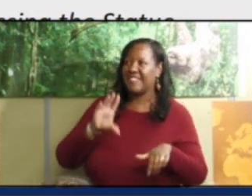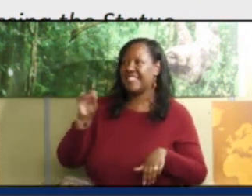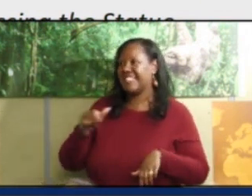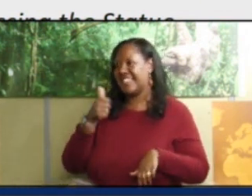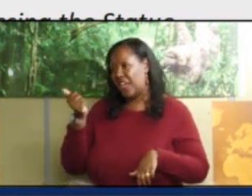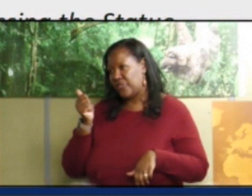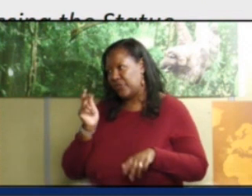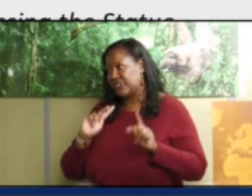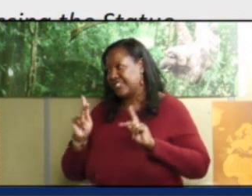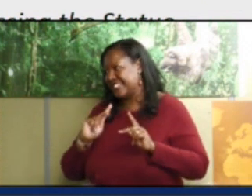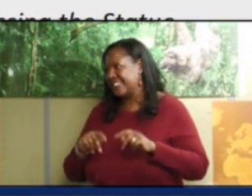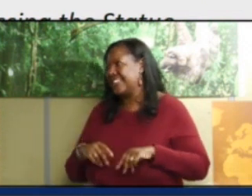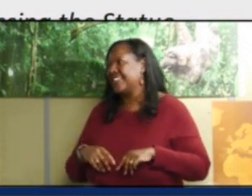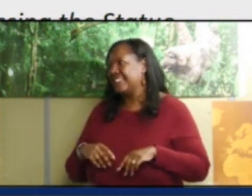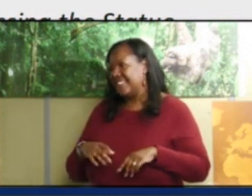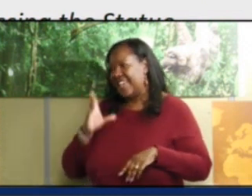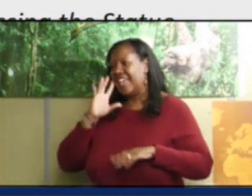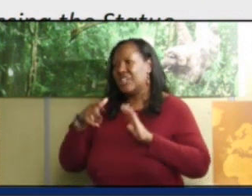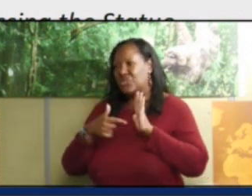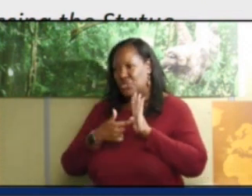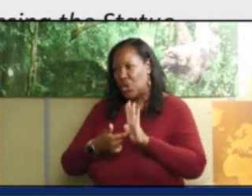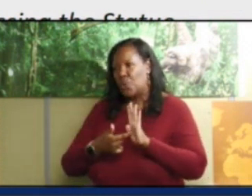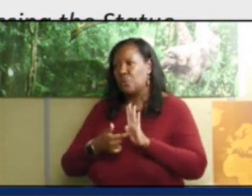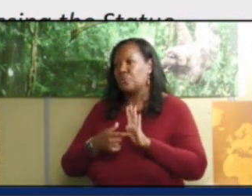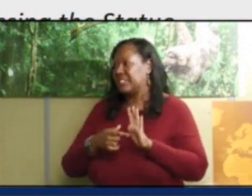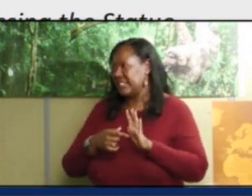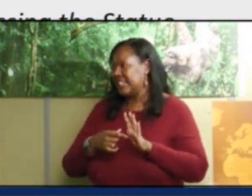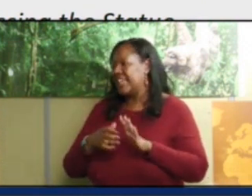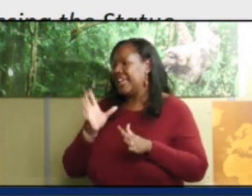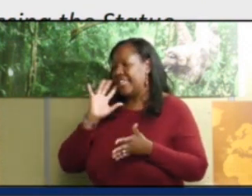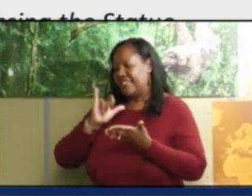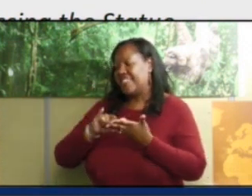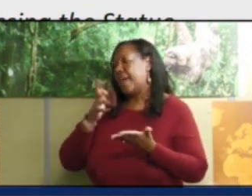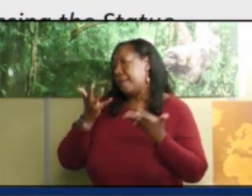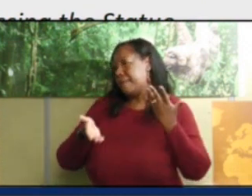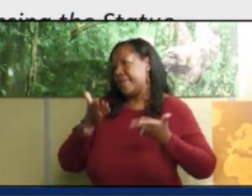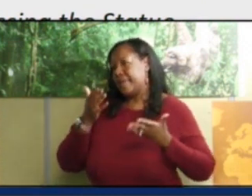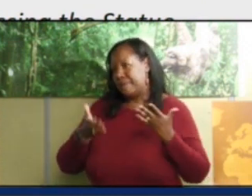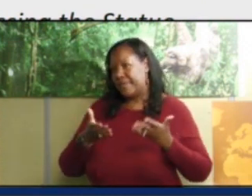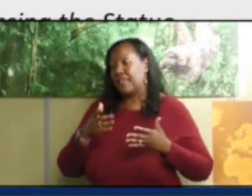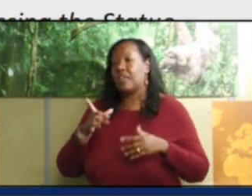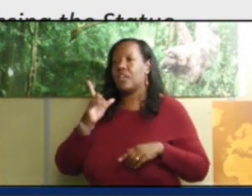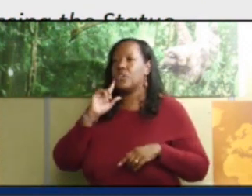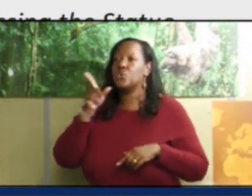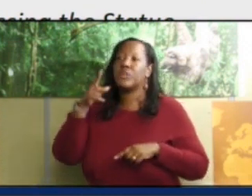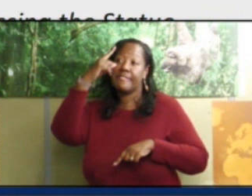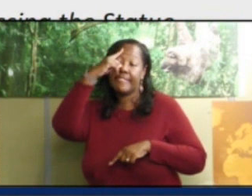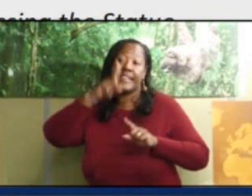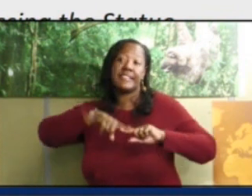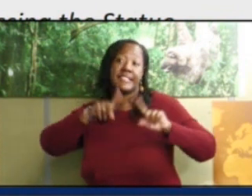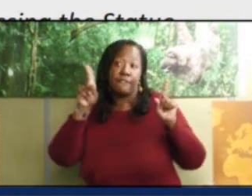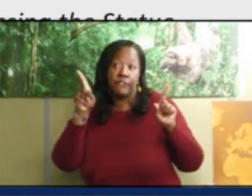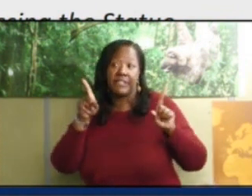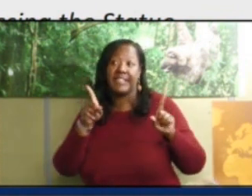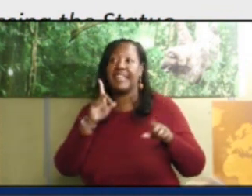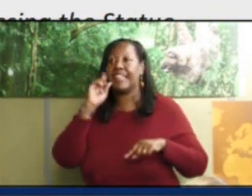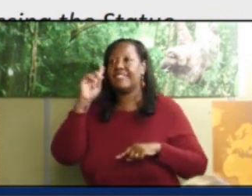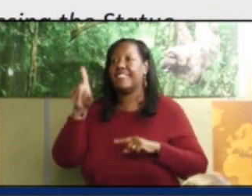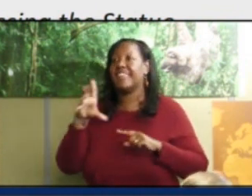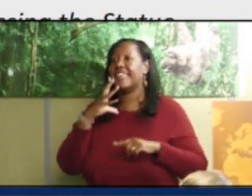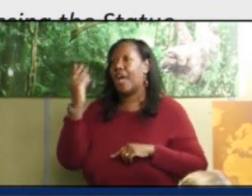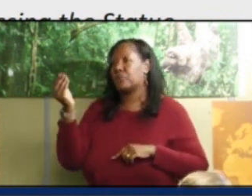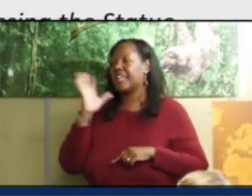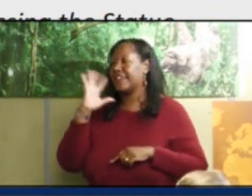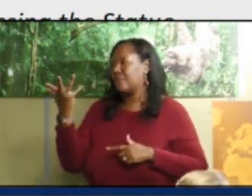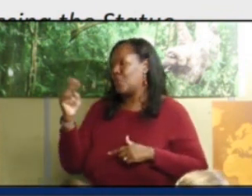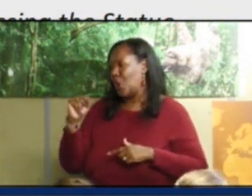it just shows you that it gets you to kind of maybe think differently and think outside of your own